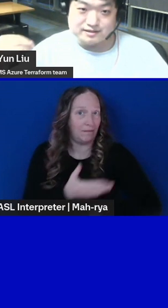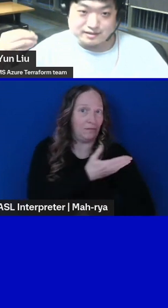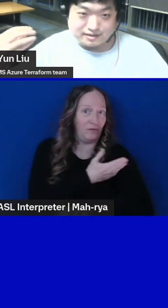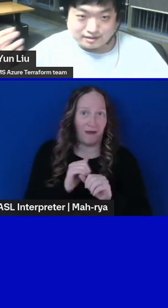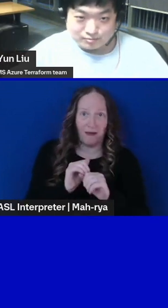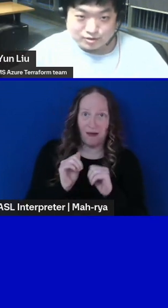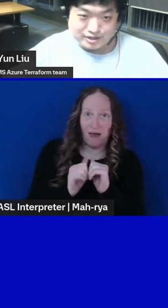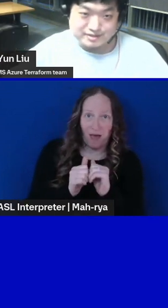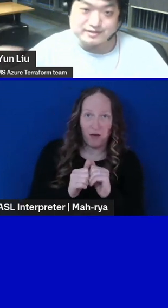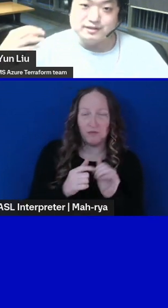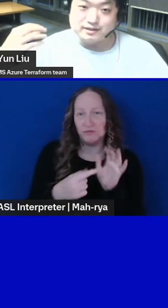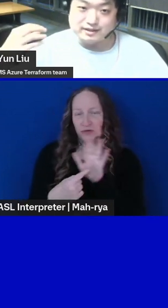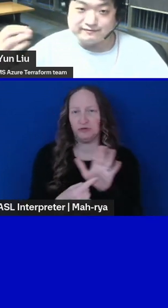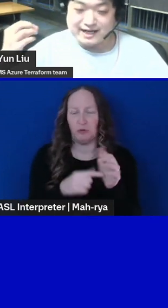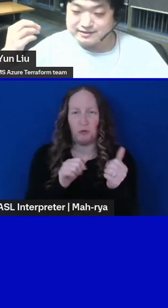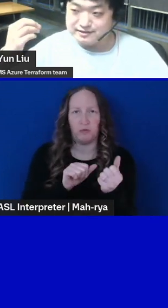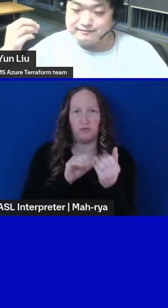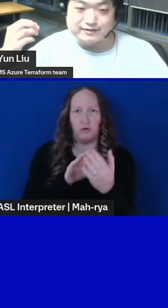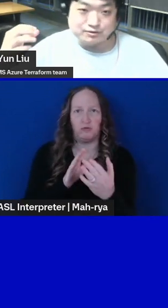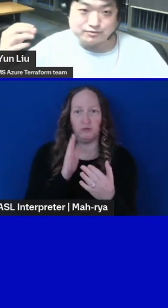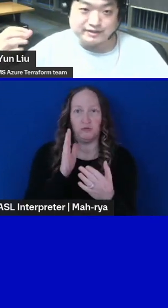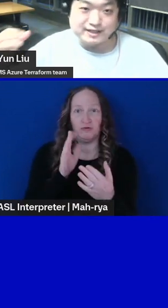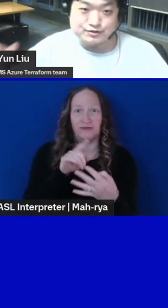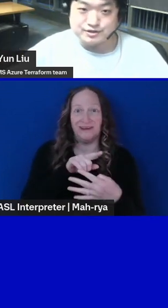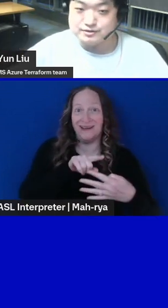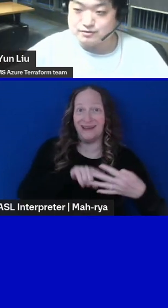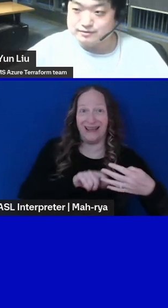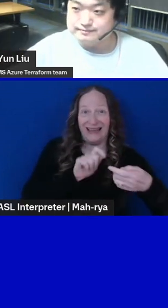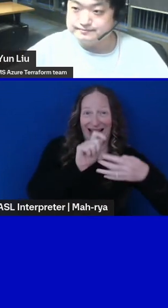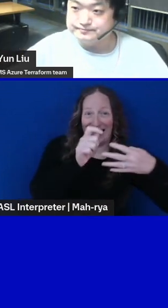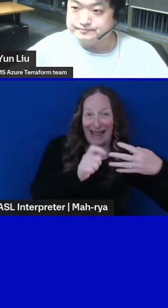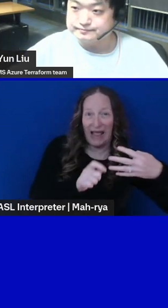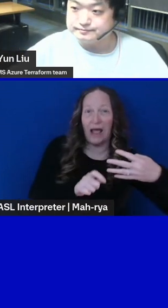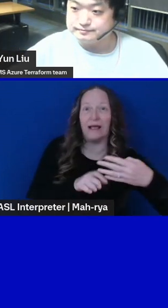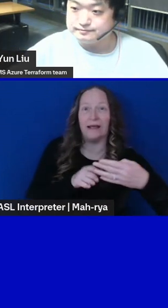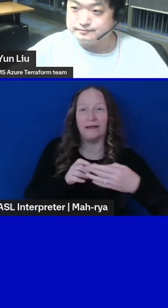these approaches affect the final evaluation score.